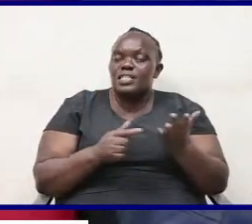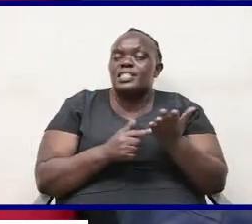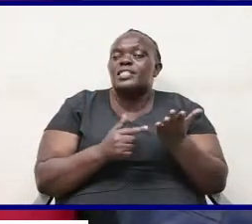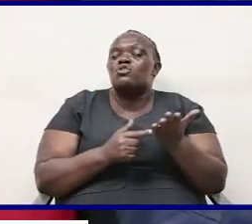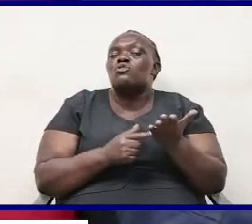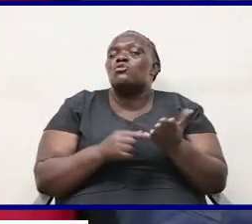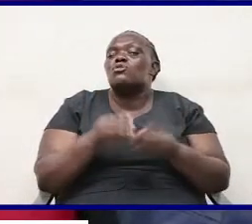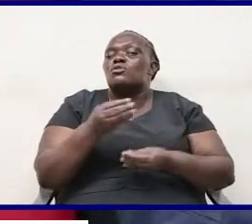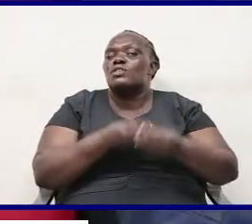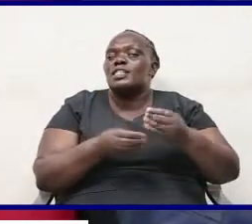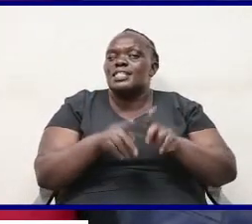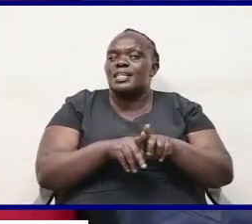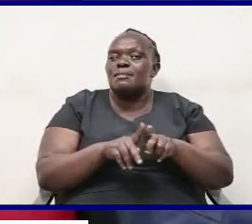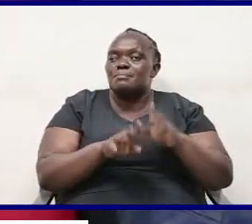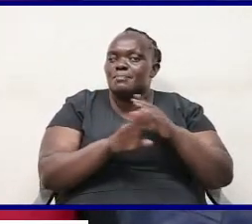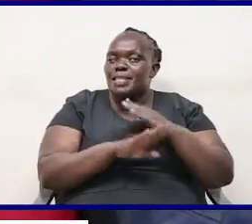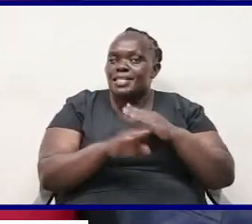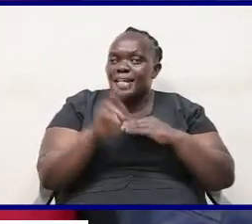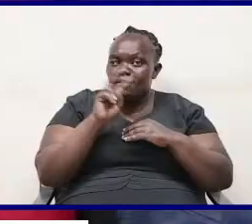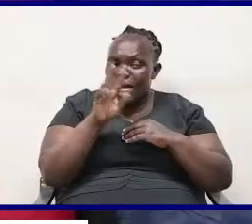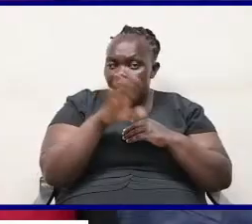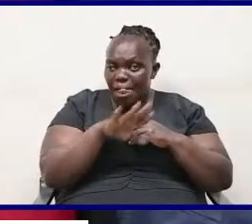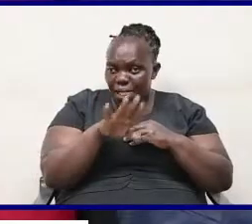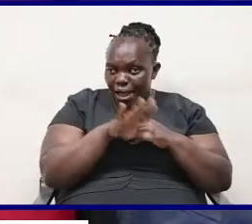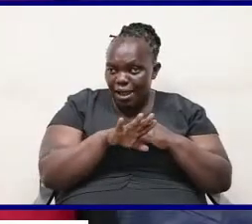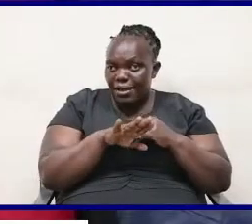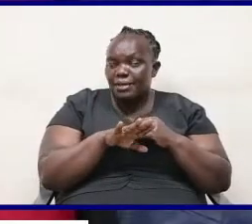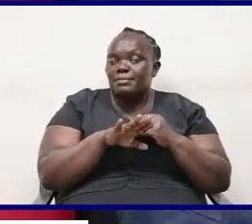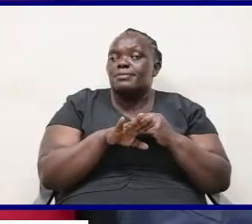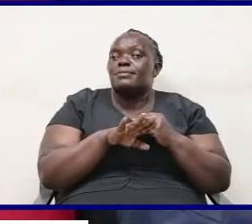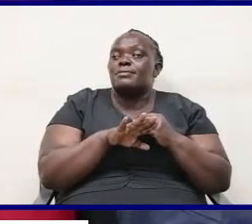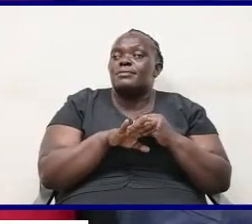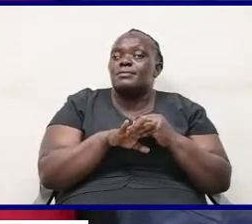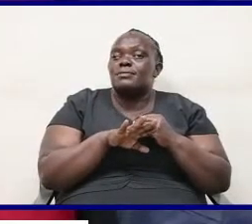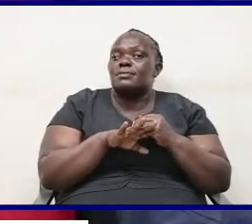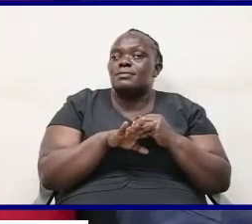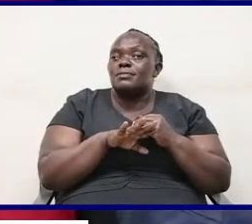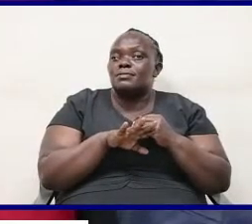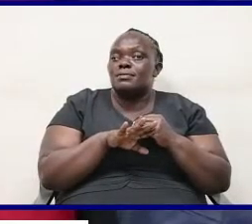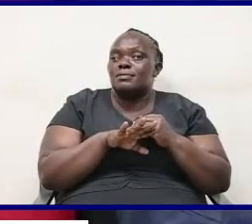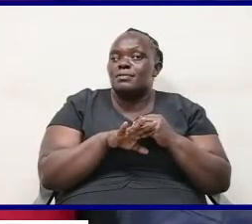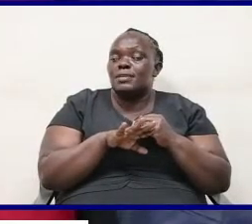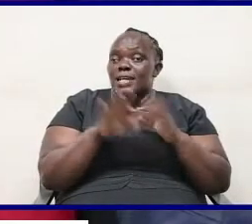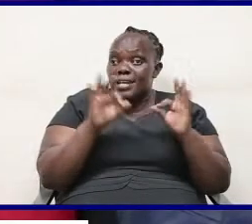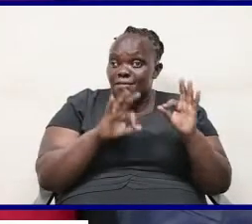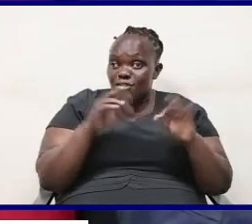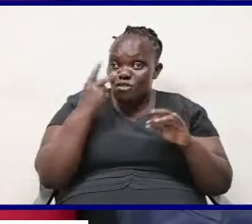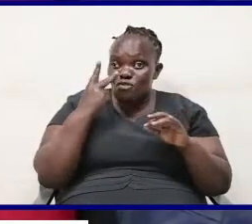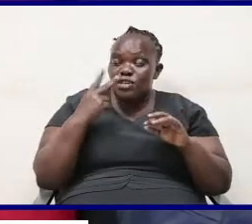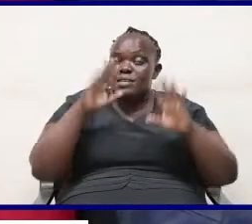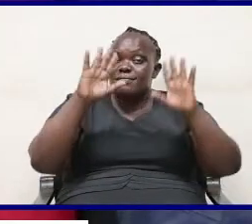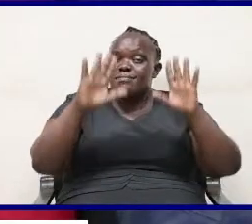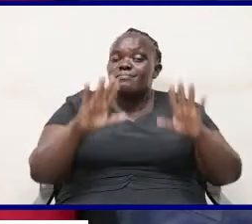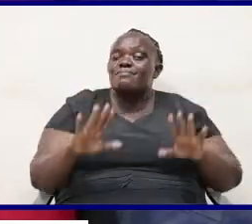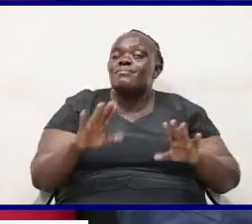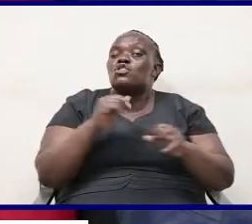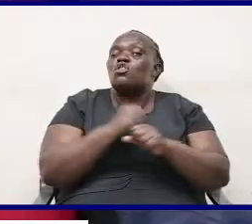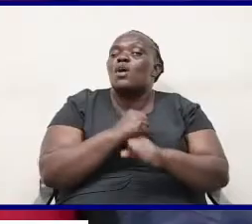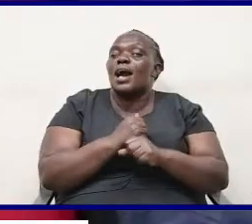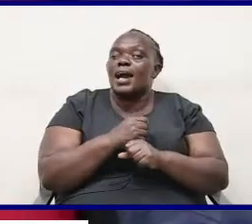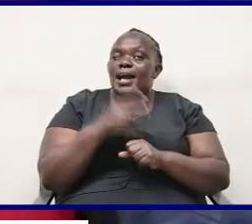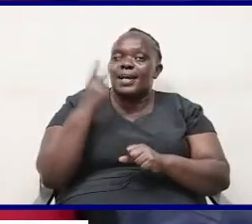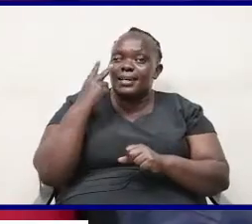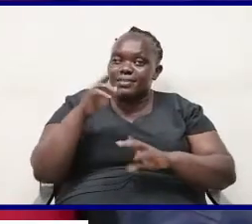digital trade, we are basically looking at aspects of, in terms of, if you're looking at the key performance indicators, we are